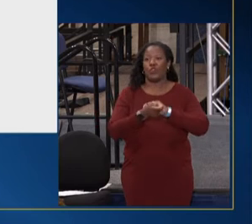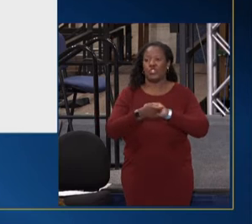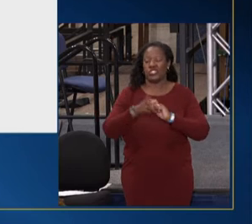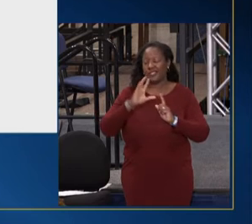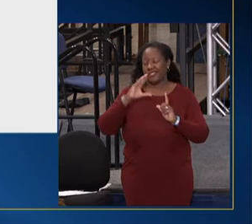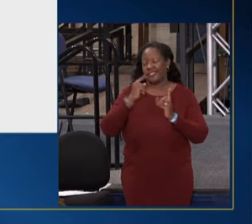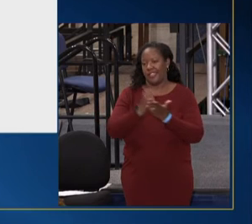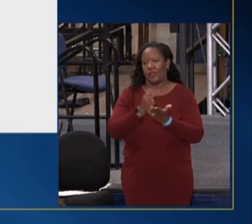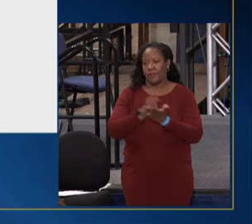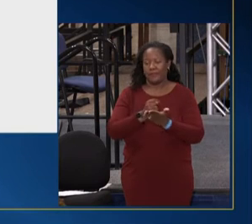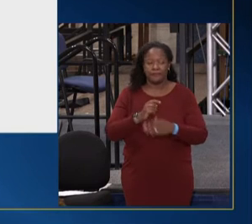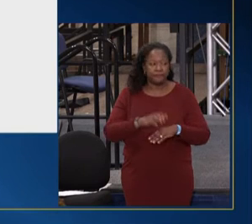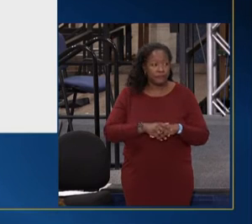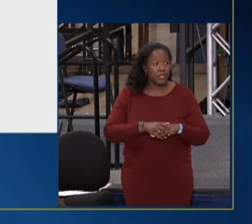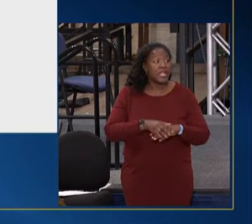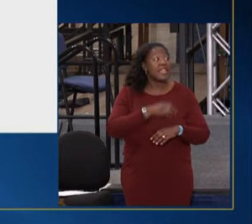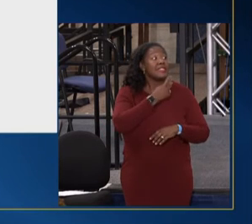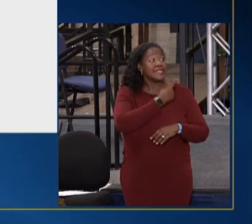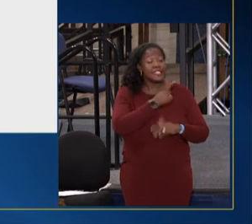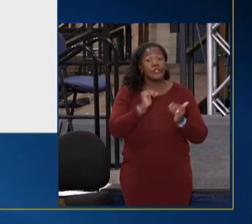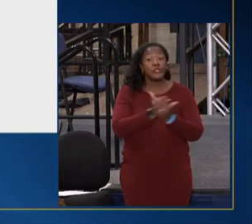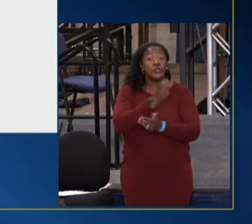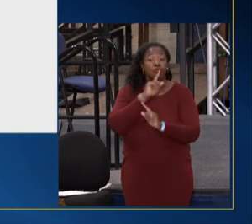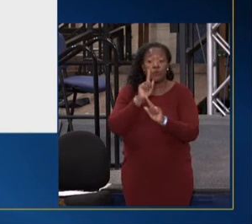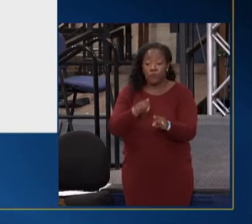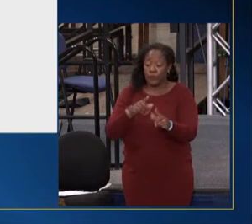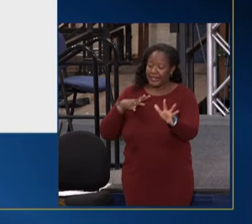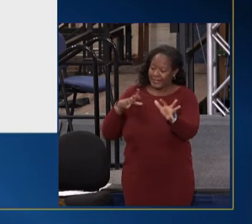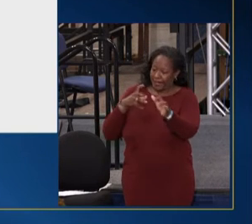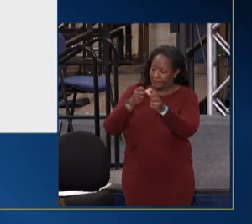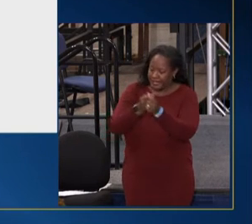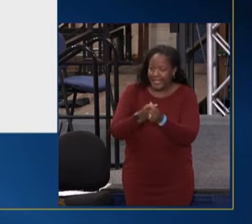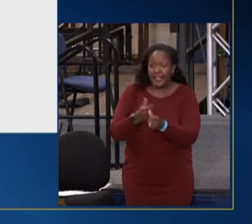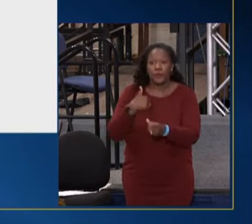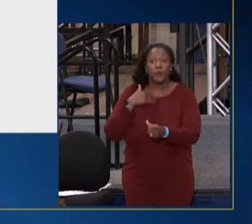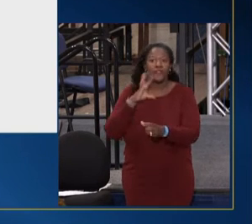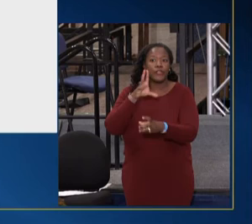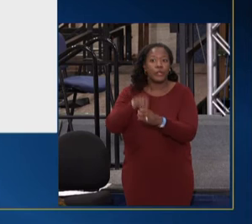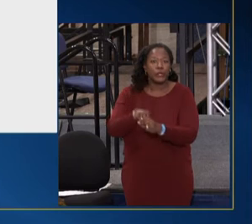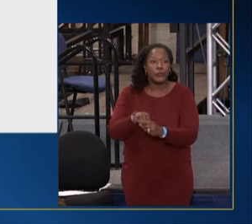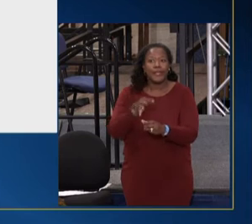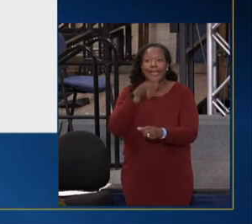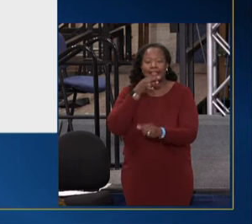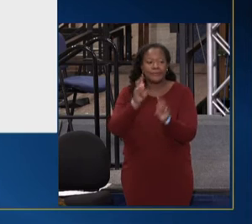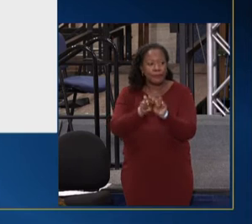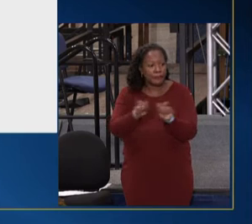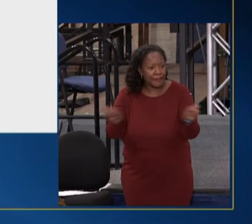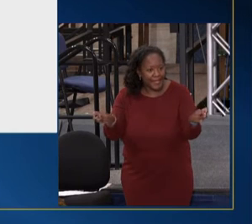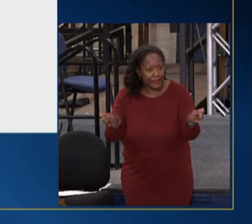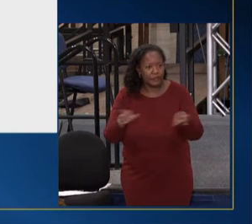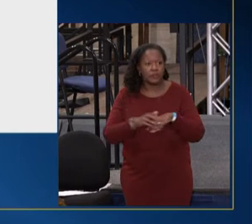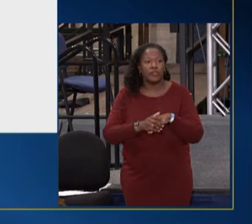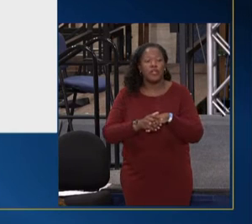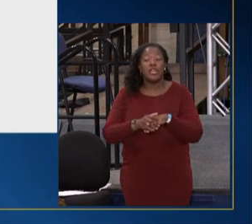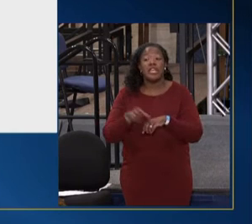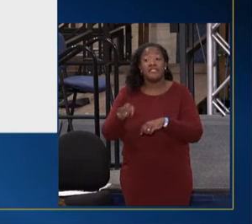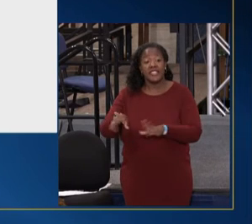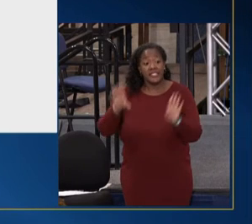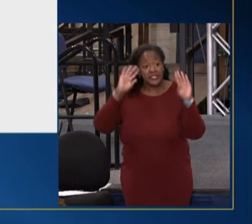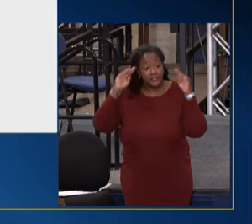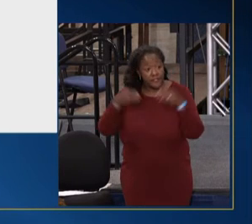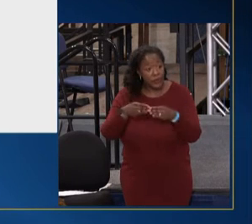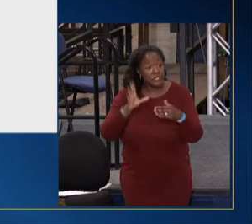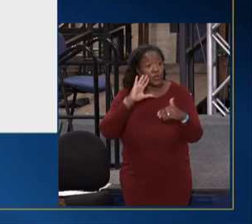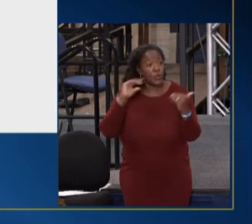includes additional and updated consensus statements from expert panel in the field. It draws attention to new